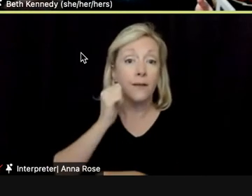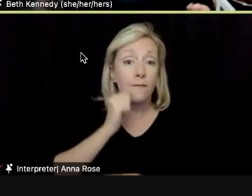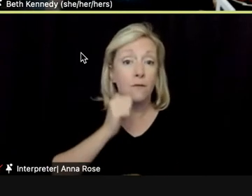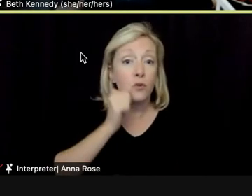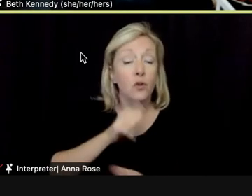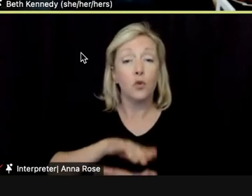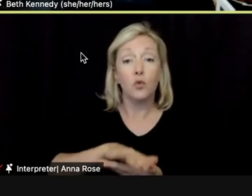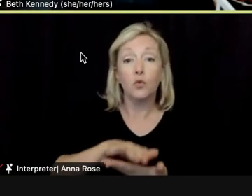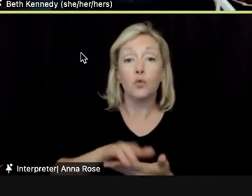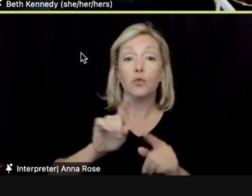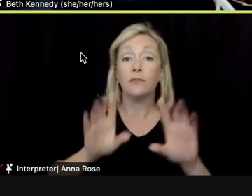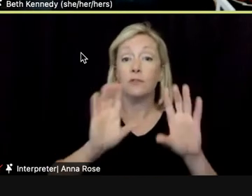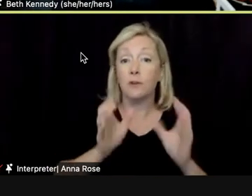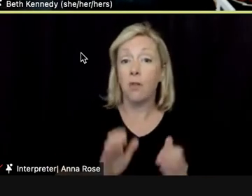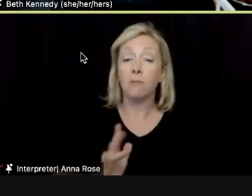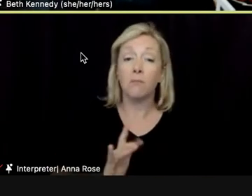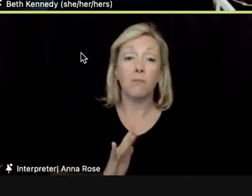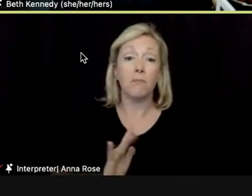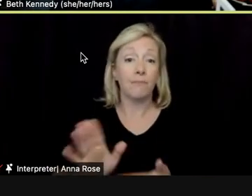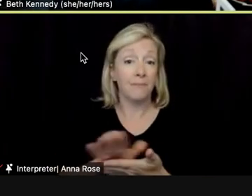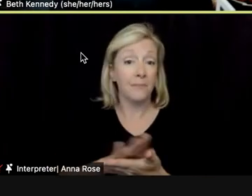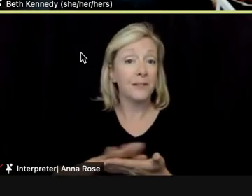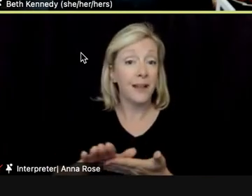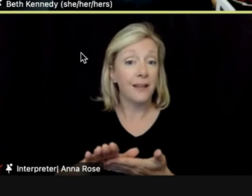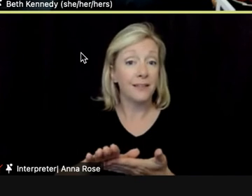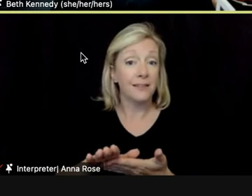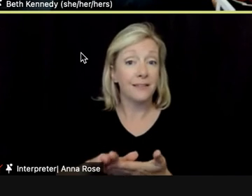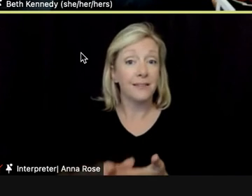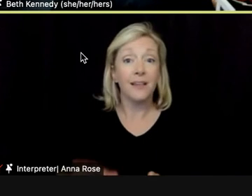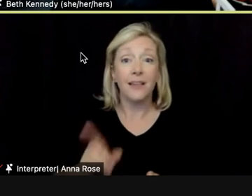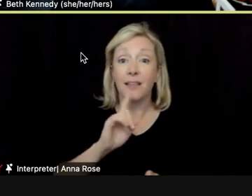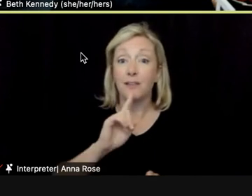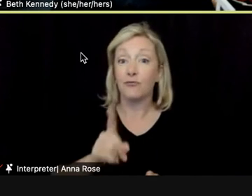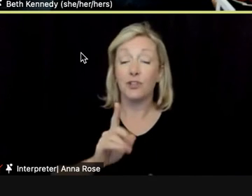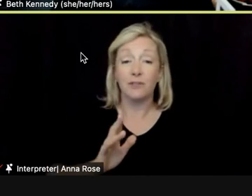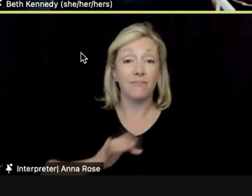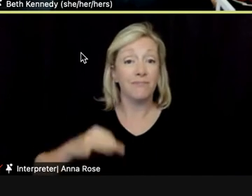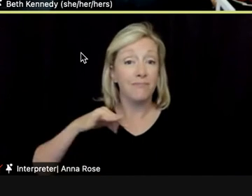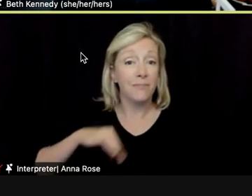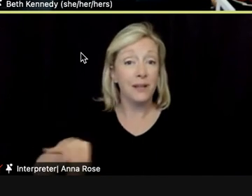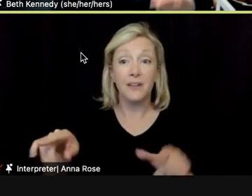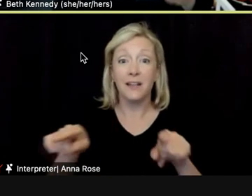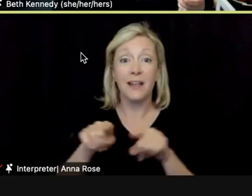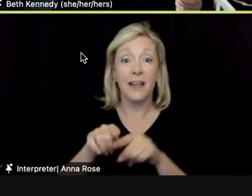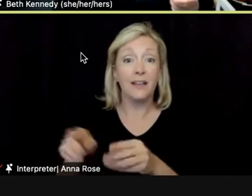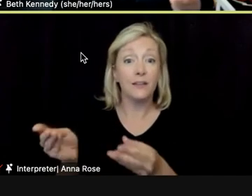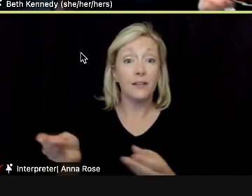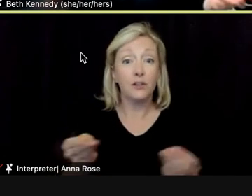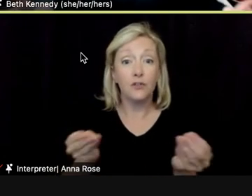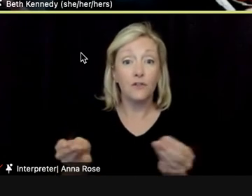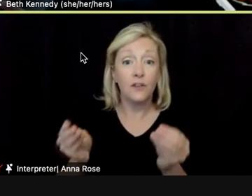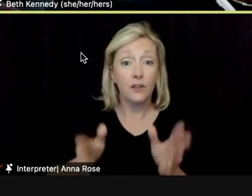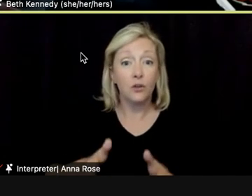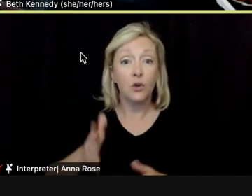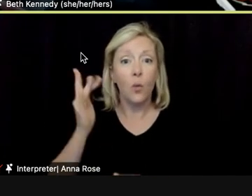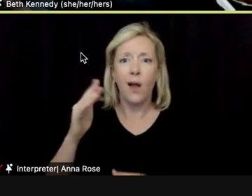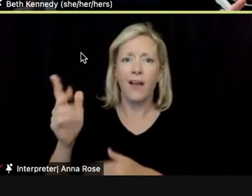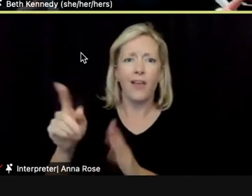school. And so that's where some of that magic as an intervener is happening, because therapists have